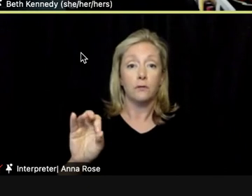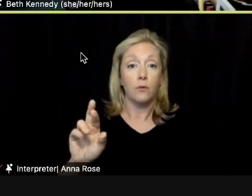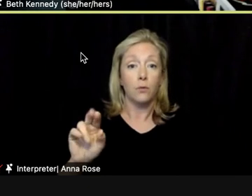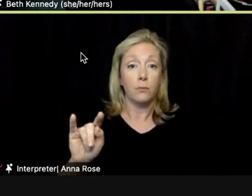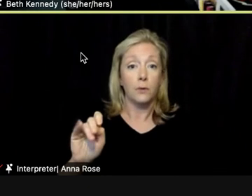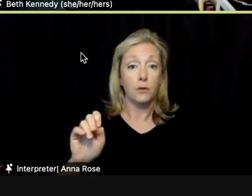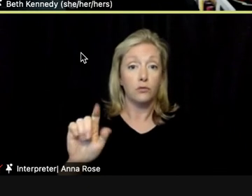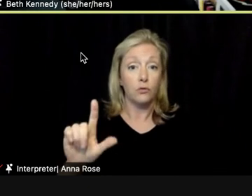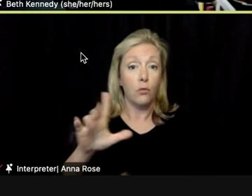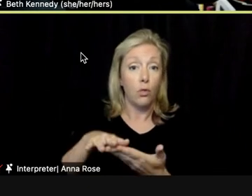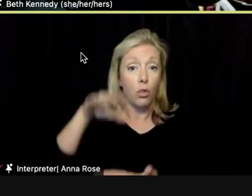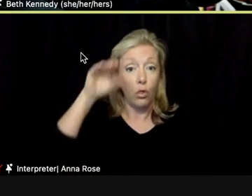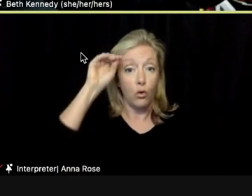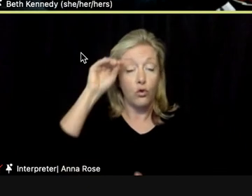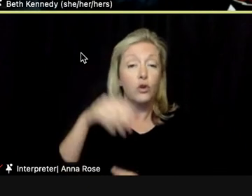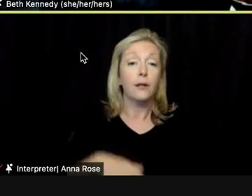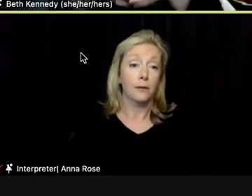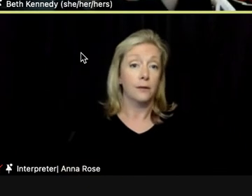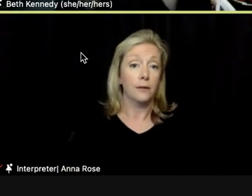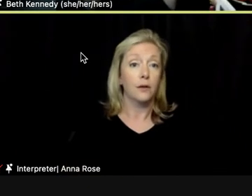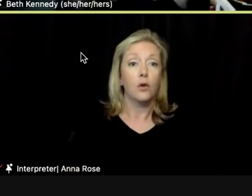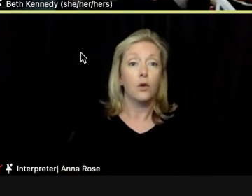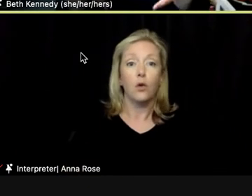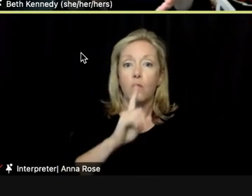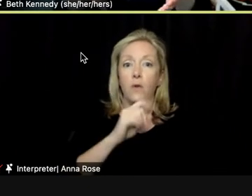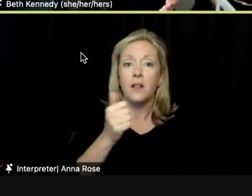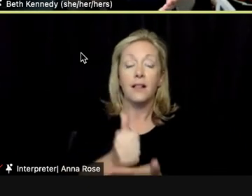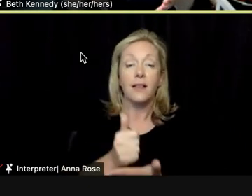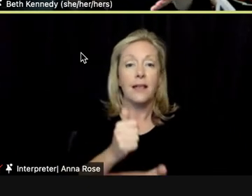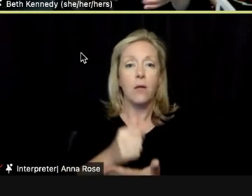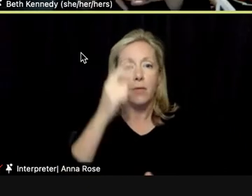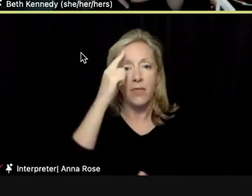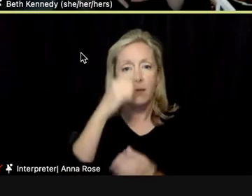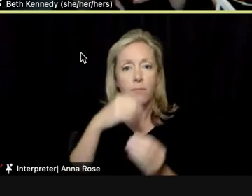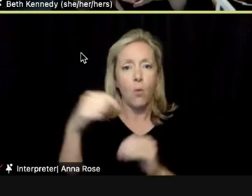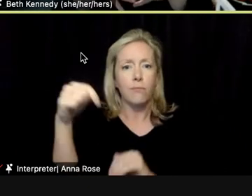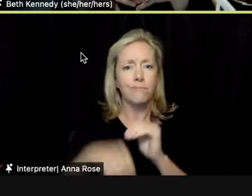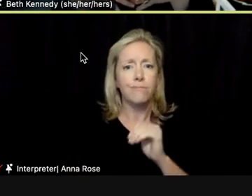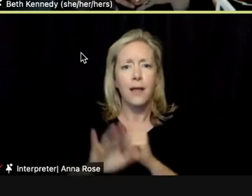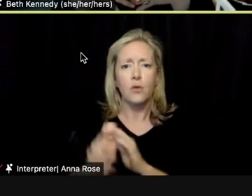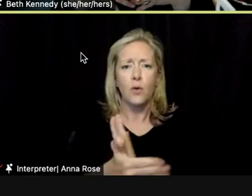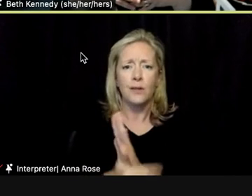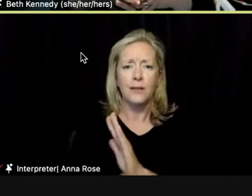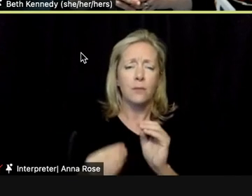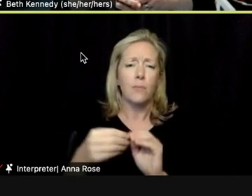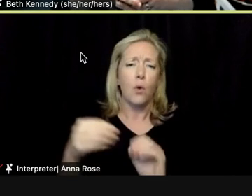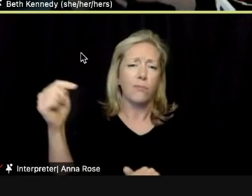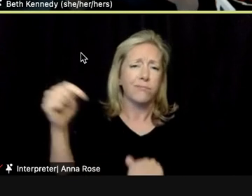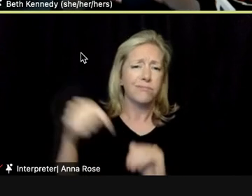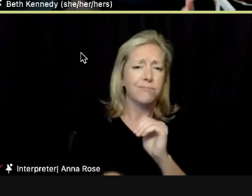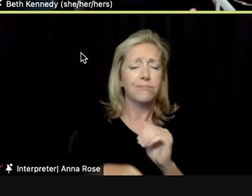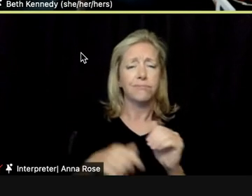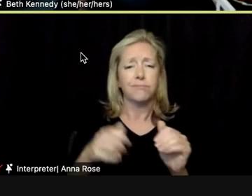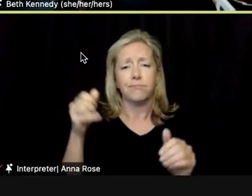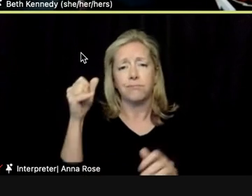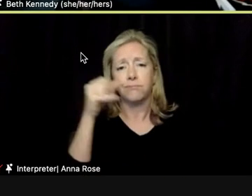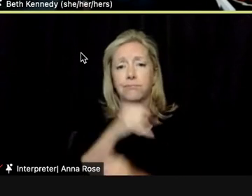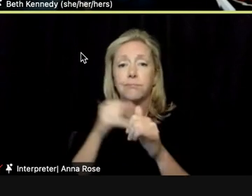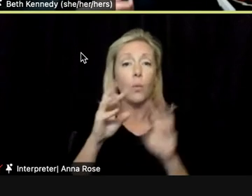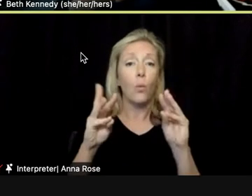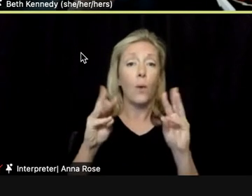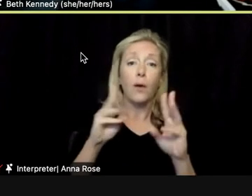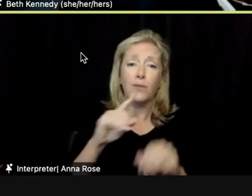like expands your thinking and expands your practice. And so